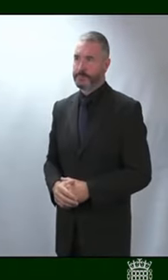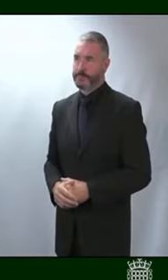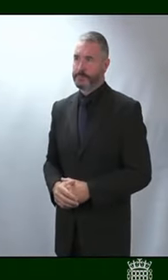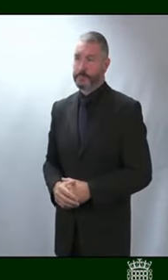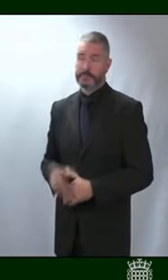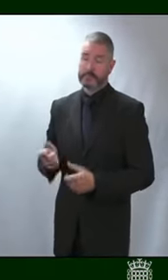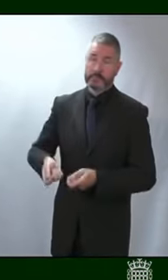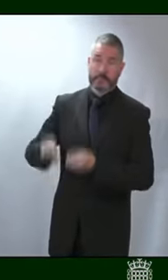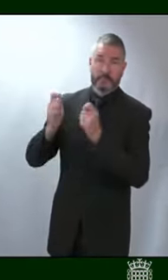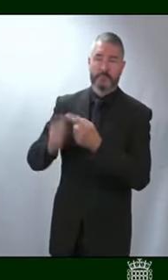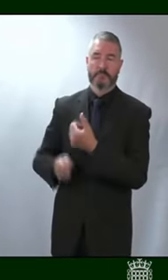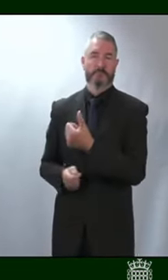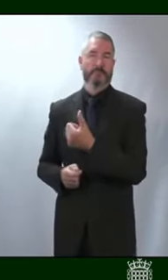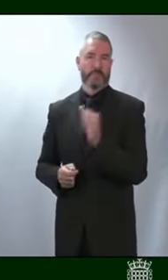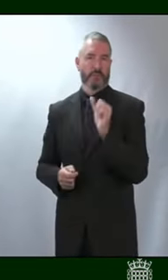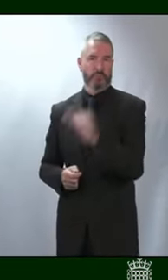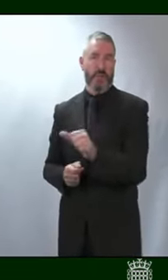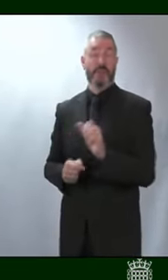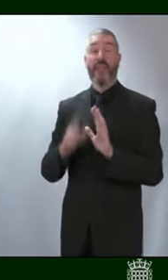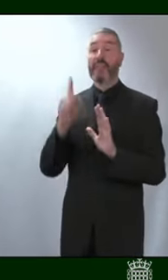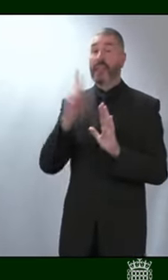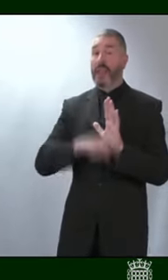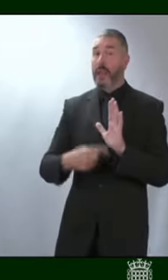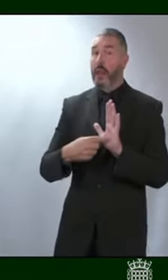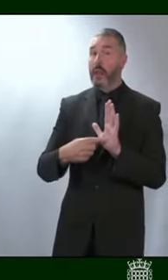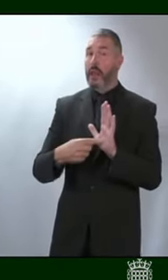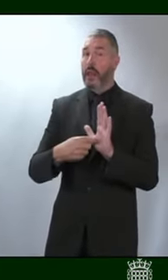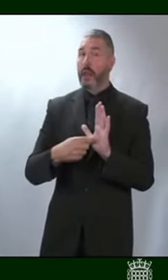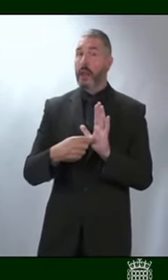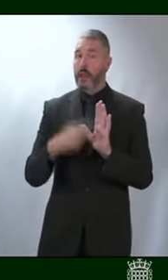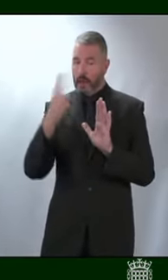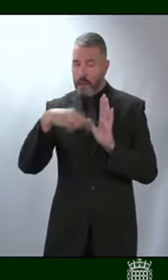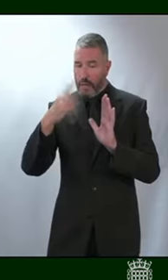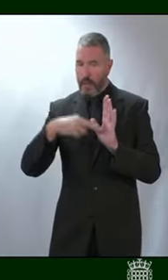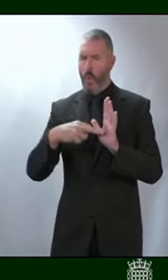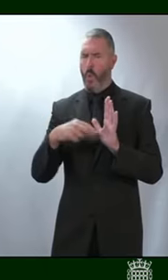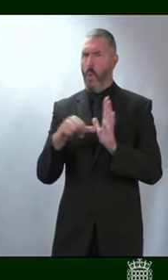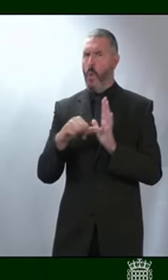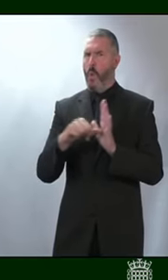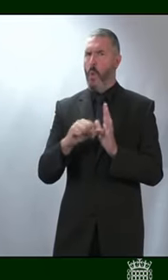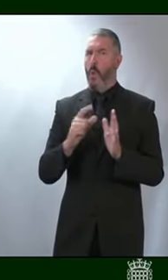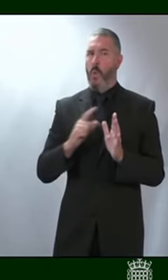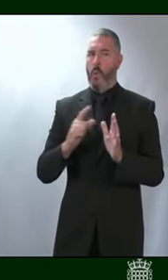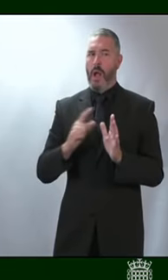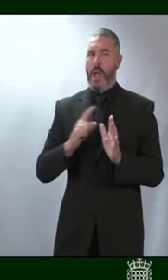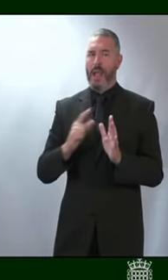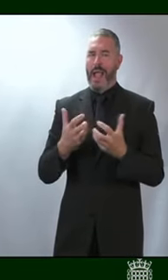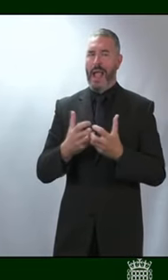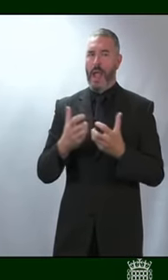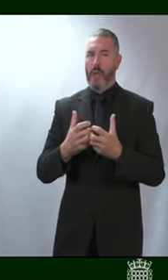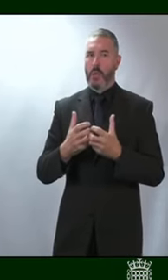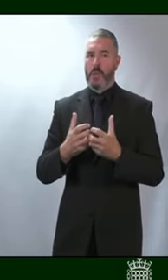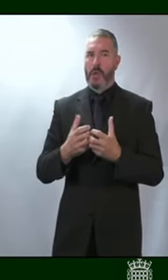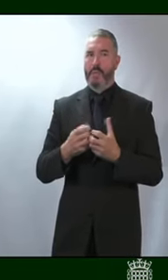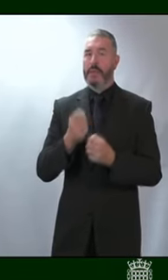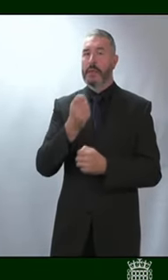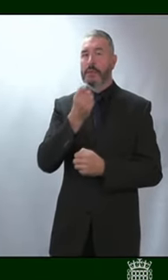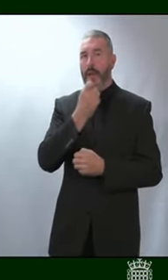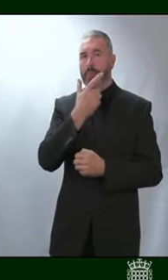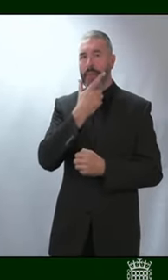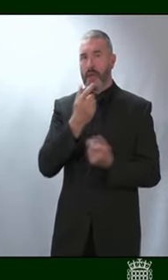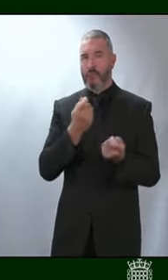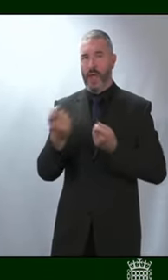friend, because he's completely right that the legal position is currently very difficult because of the inflexible and rigid Dublin